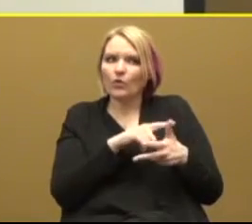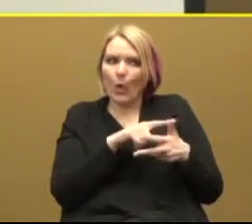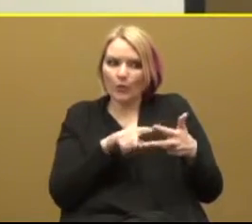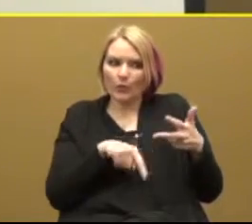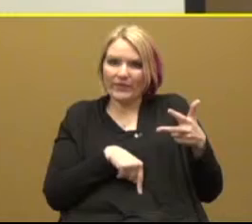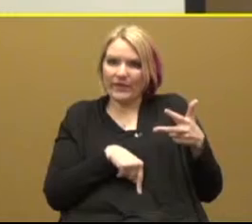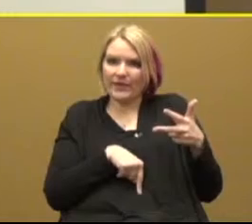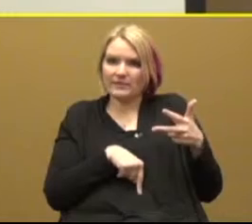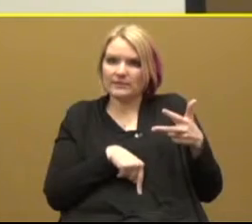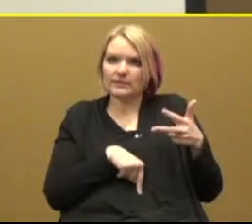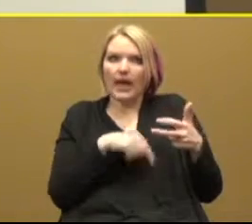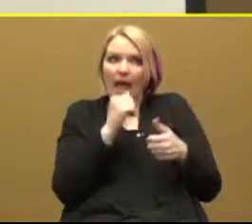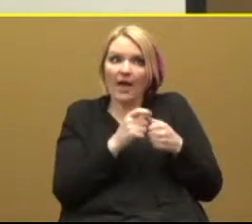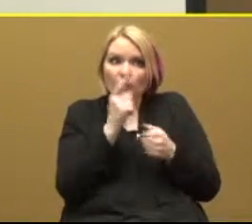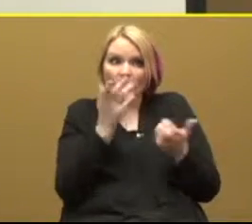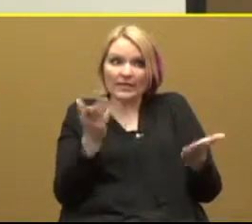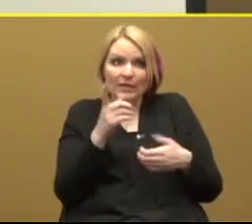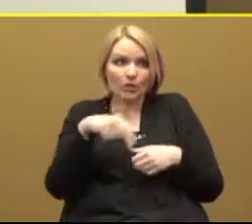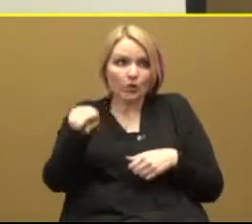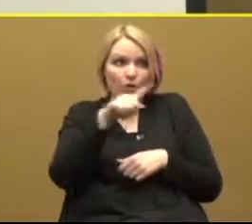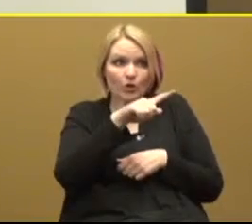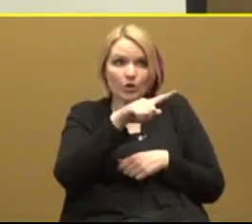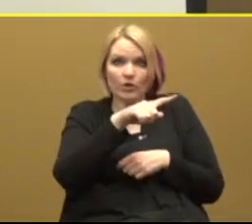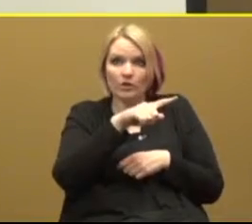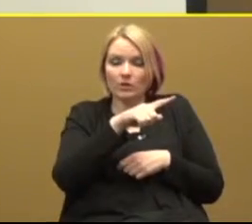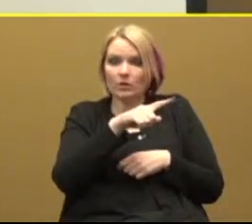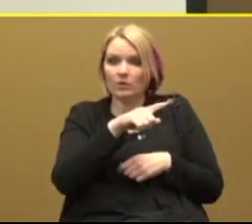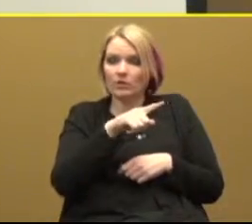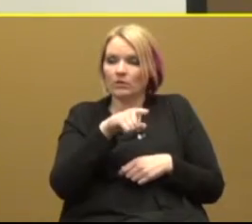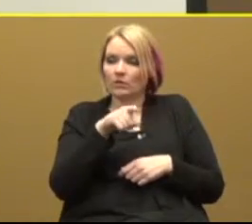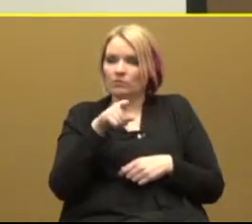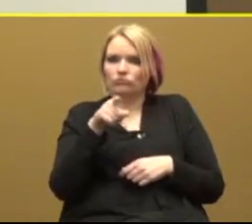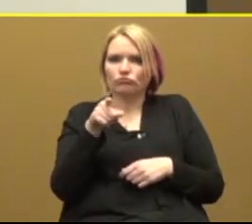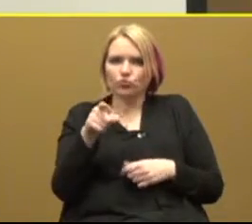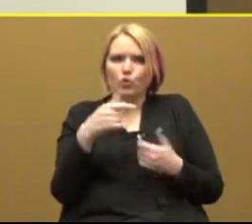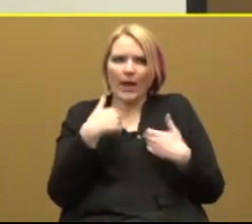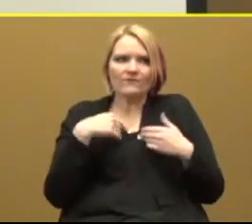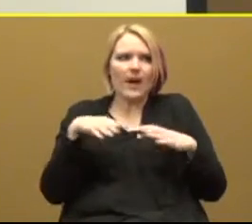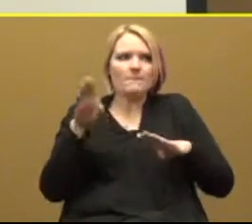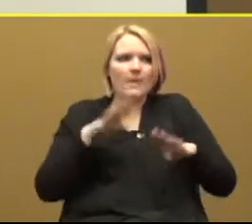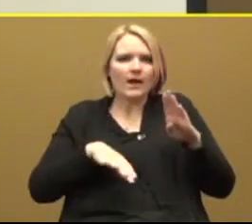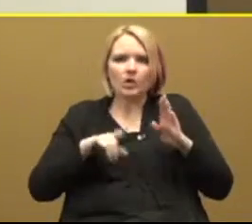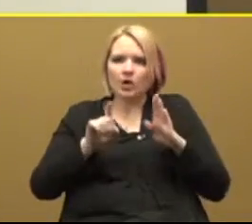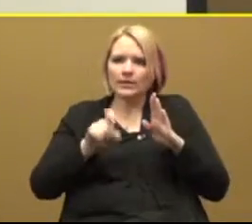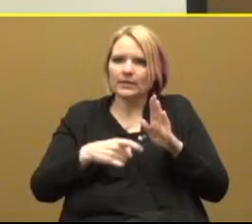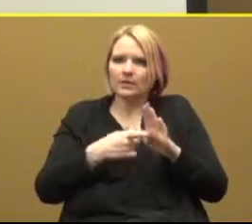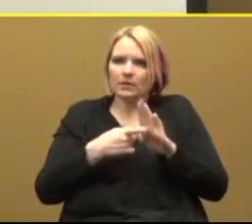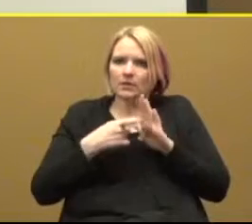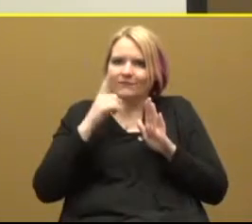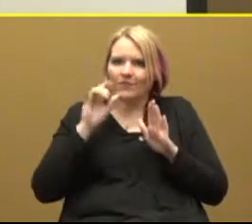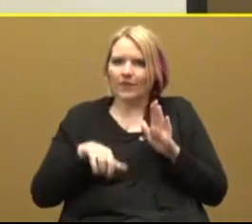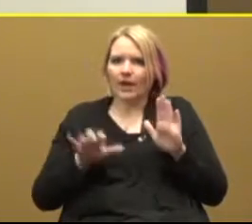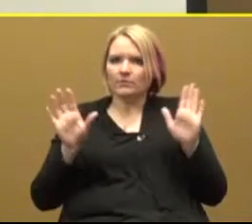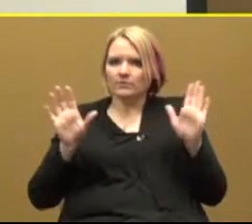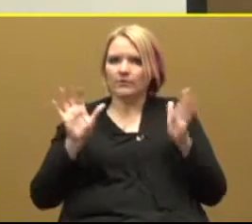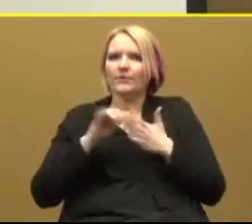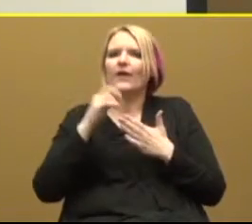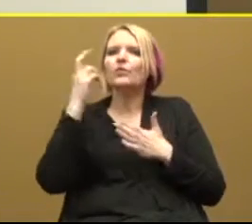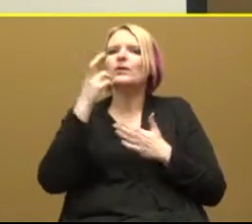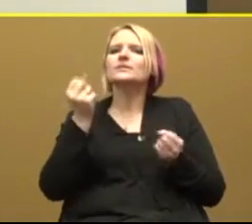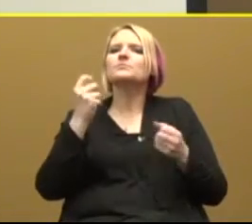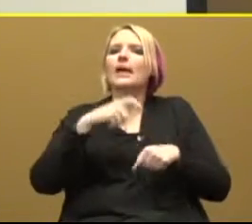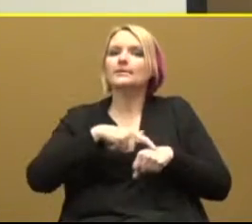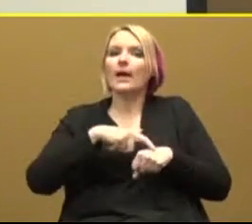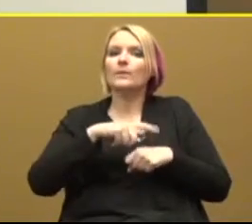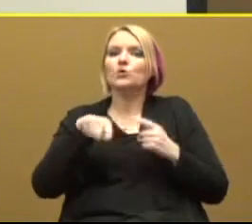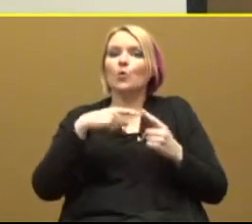3 things that everyone in here have a basic biological need for. And that's why